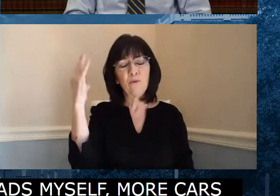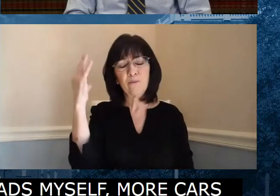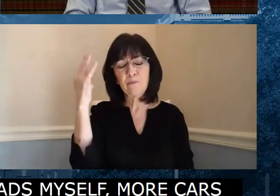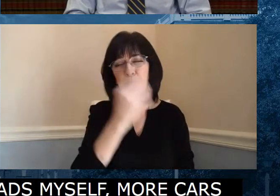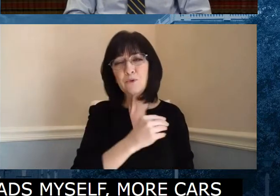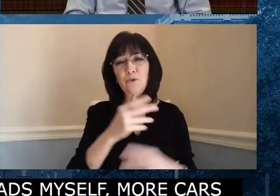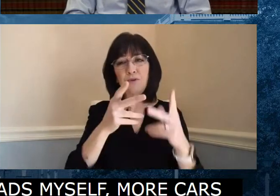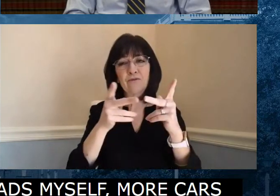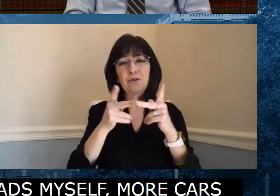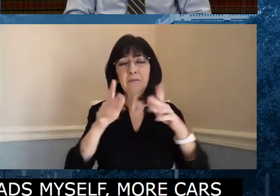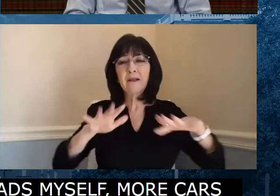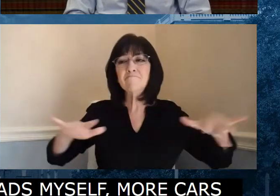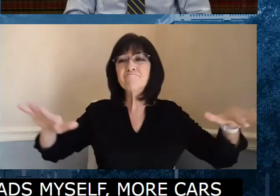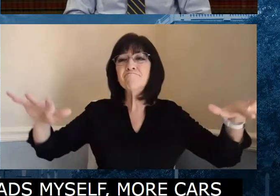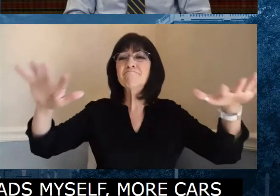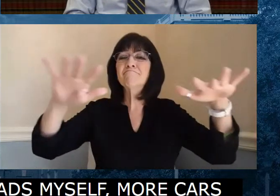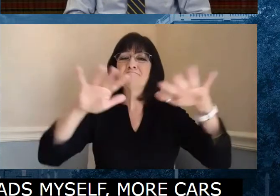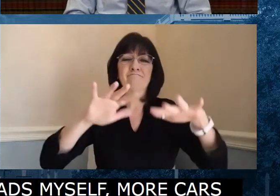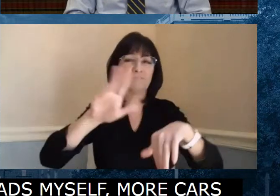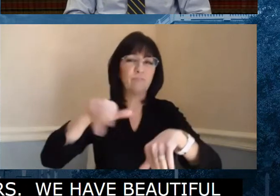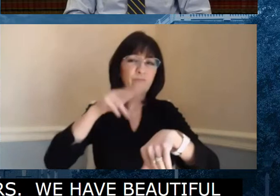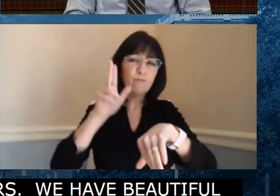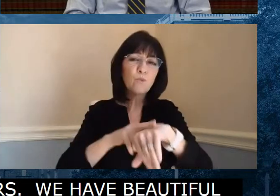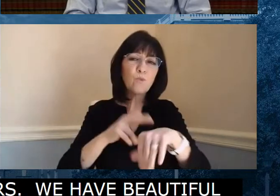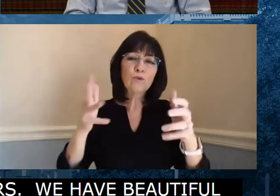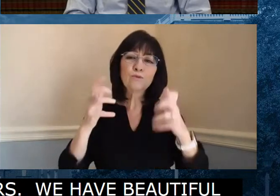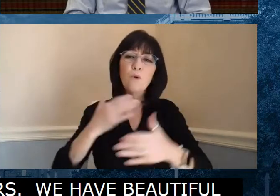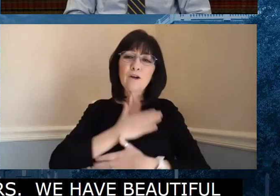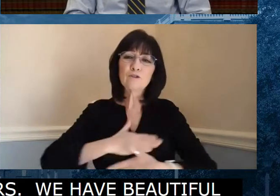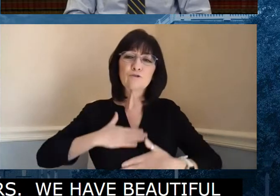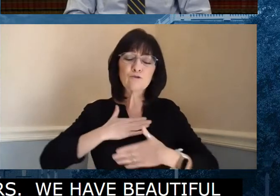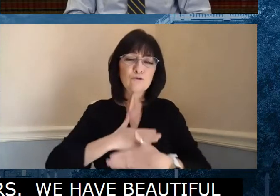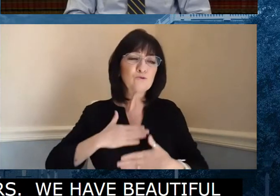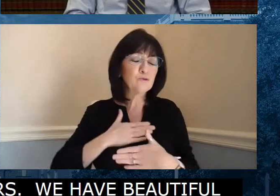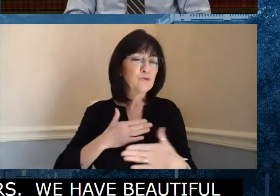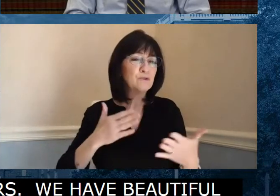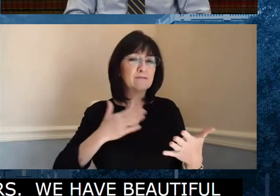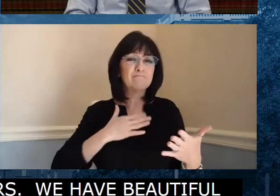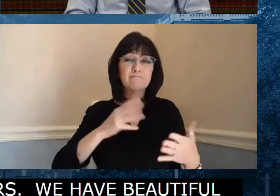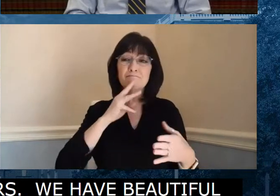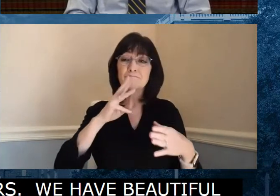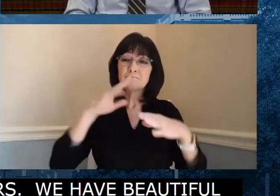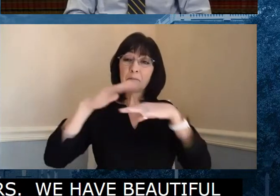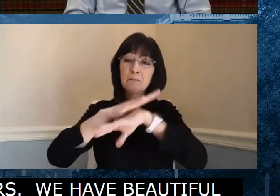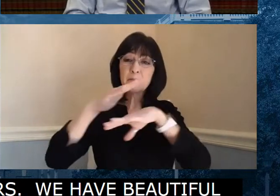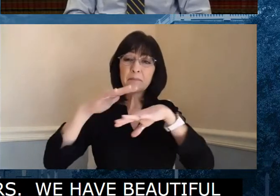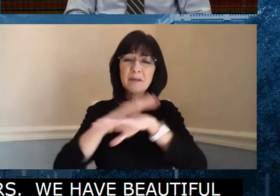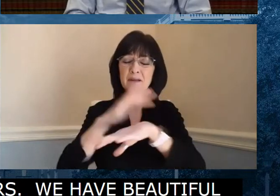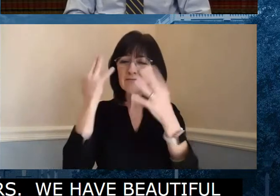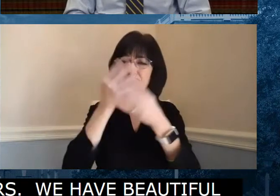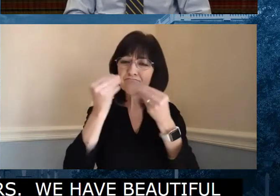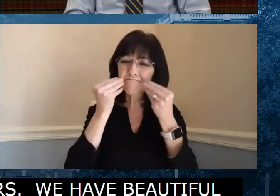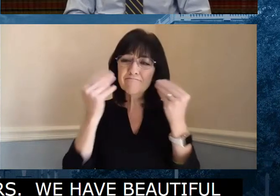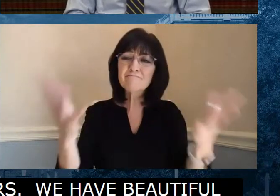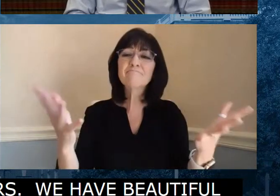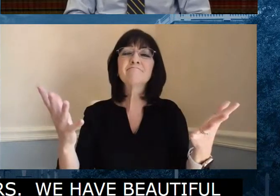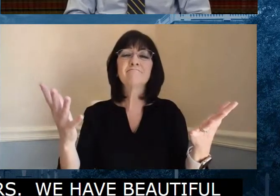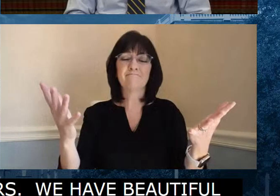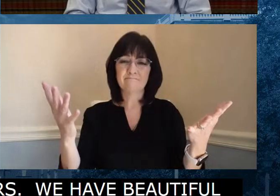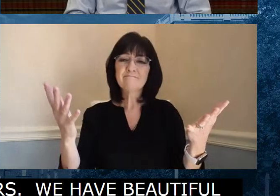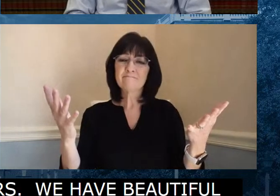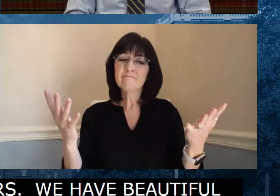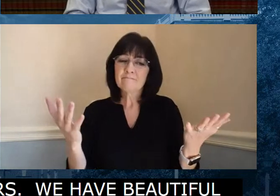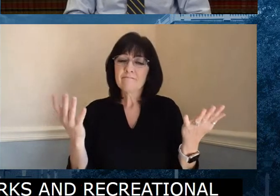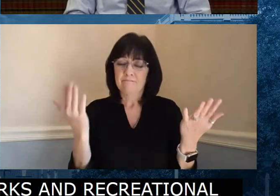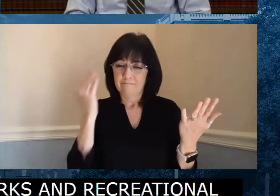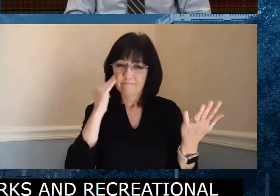recreational areas, forests and beaches, some of the best beaches in the country. Really good places to go now as the